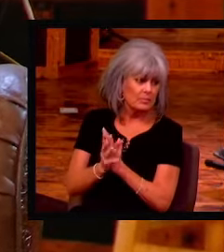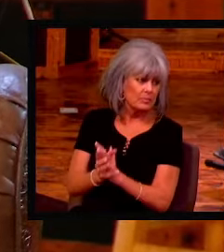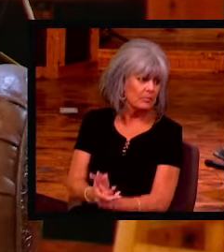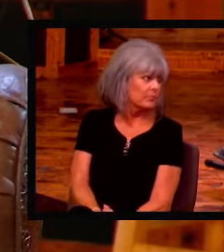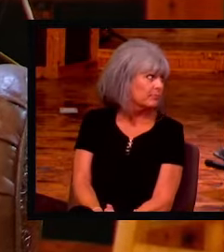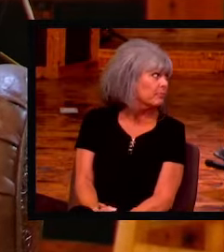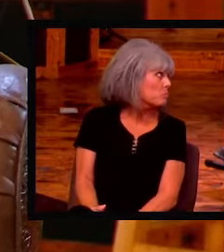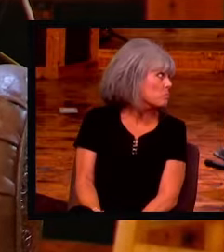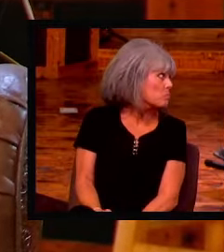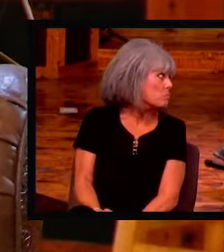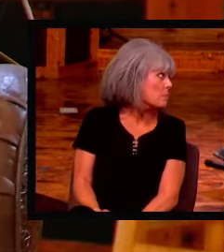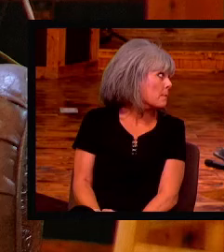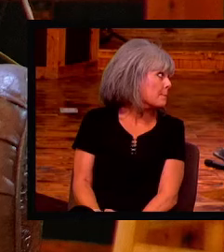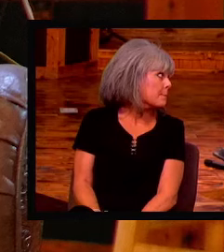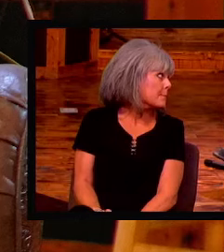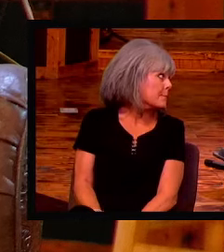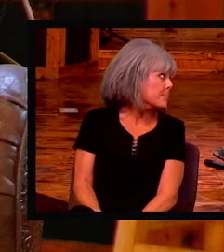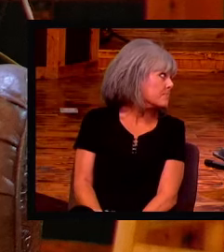It's not working.